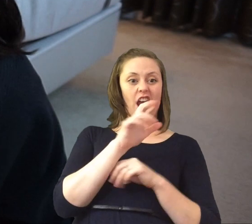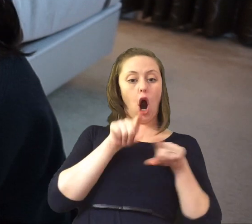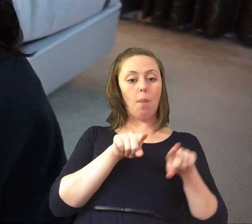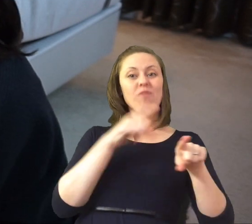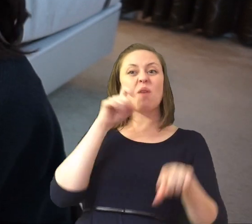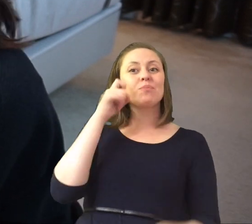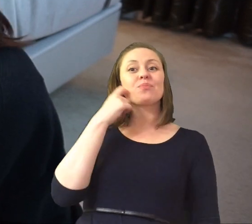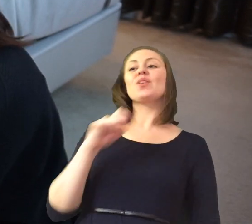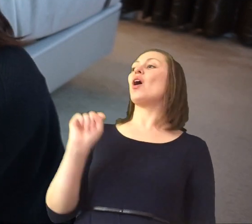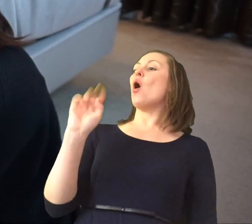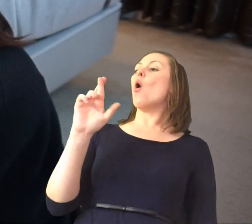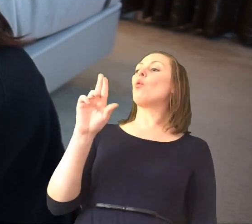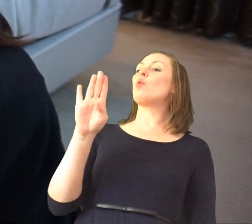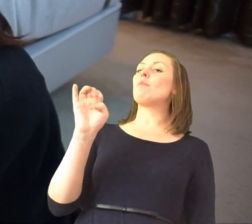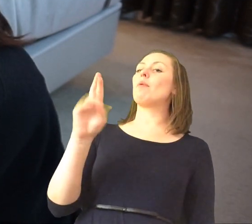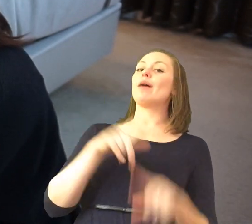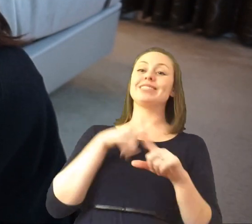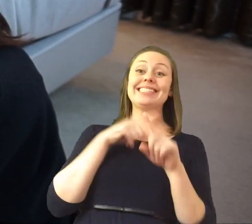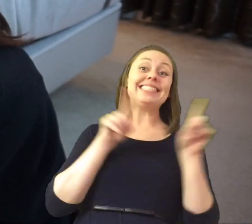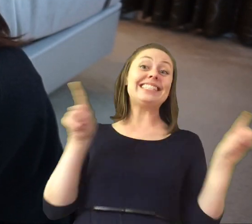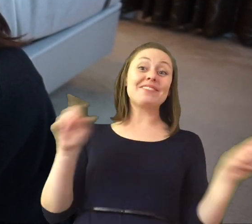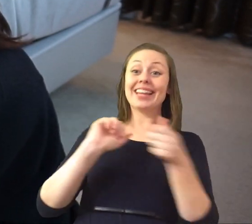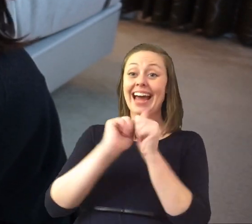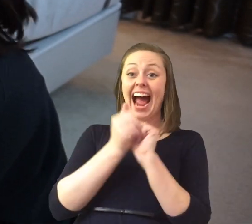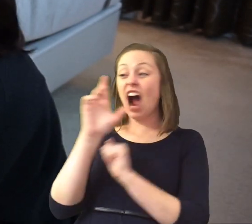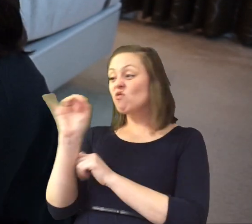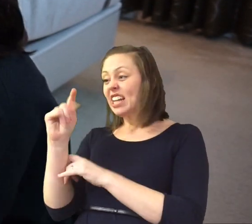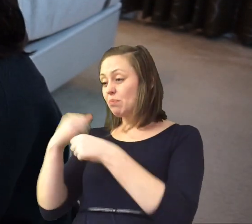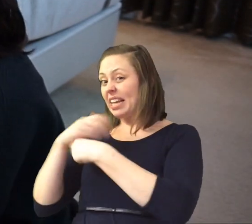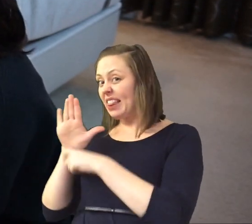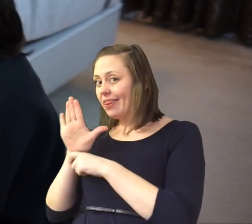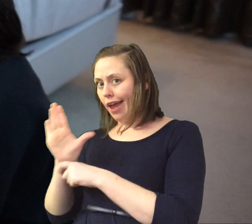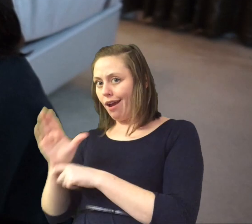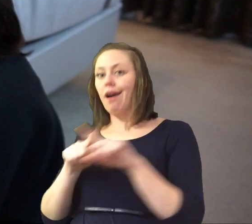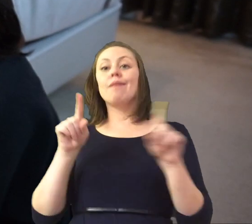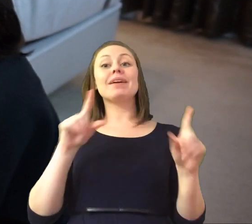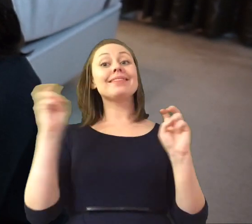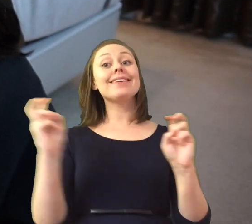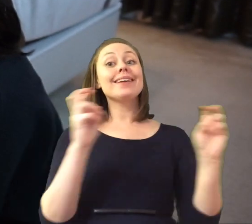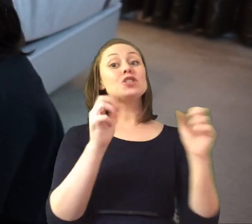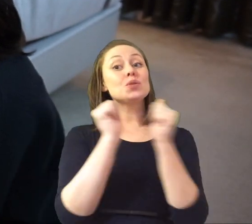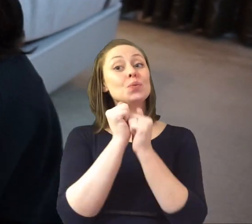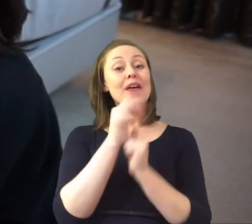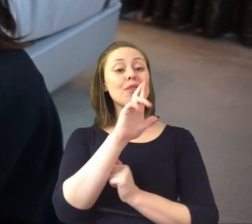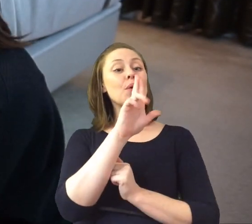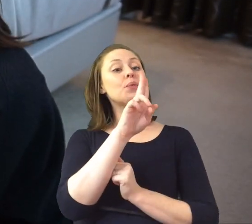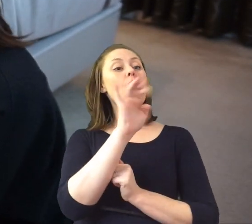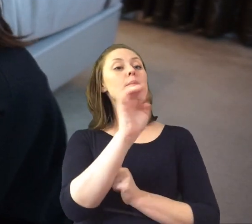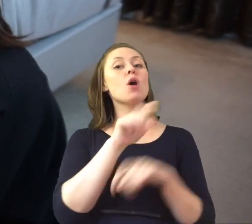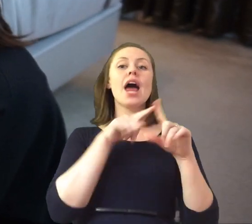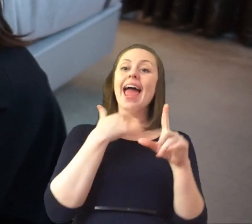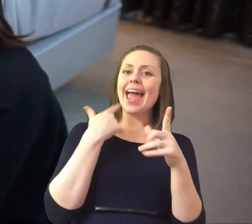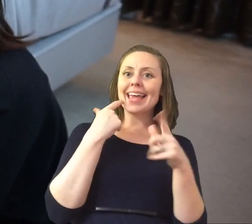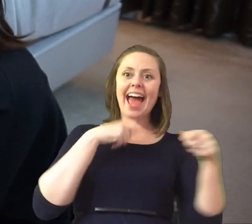of rubber, which is definitely different from the way ReST makes their air chambers. And the issue with rubber is that over time it